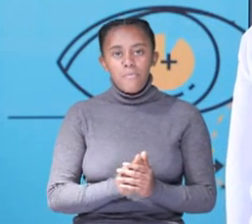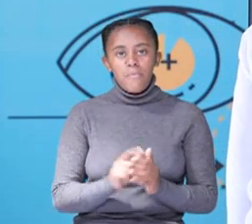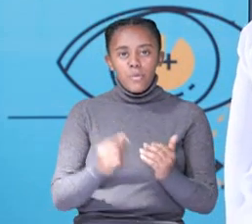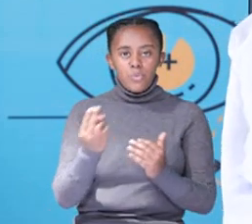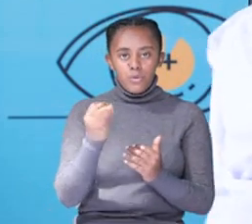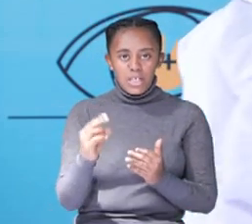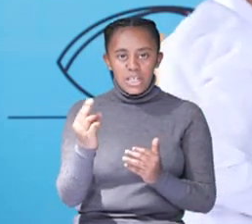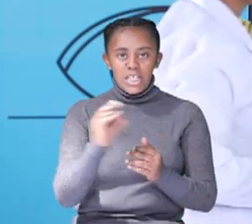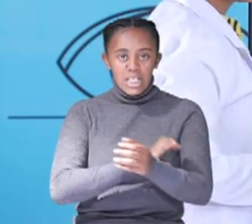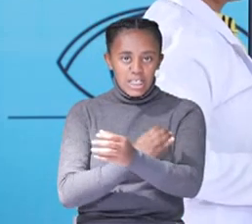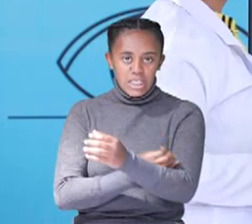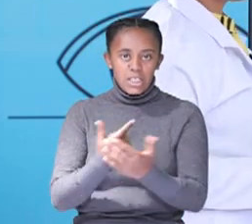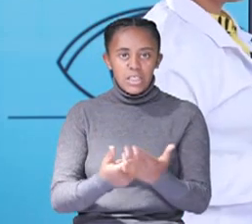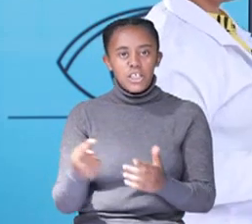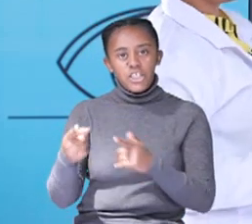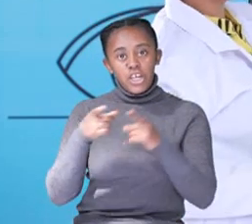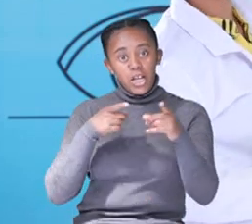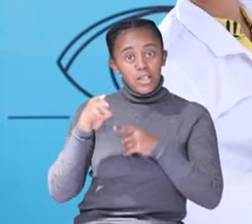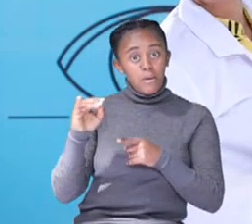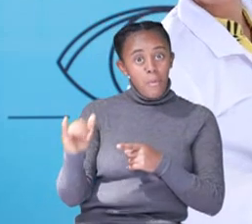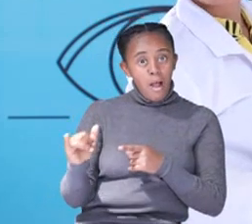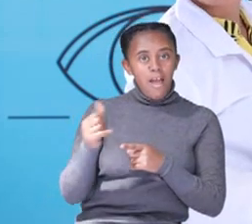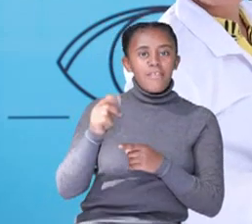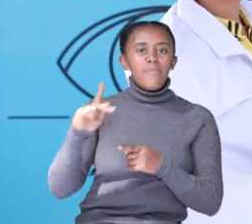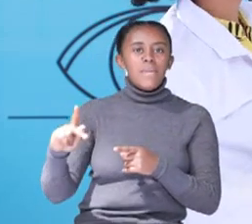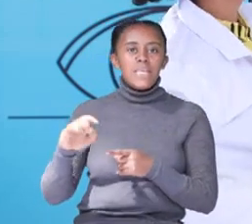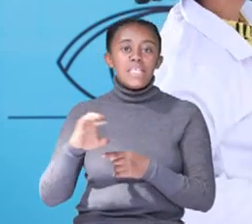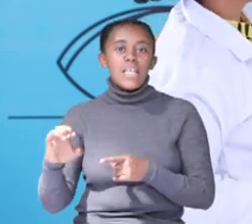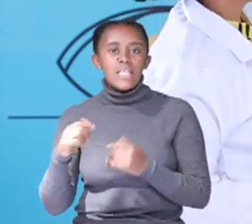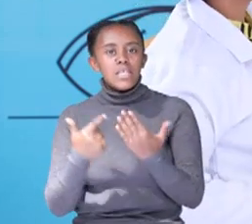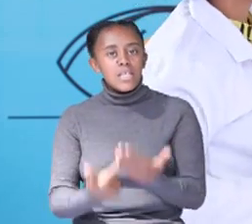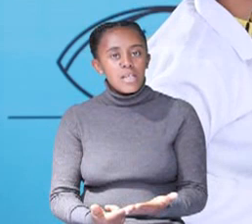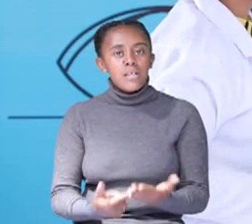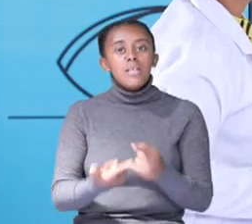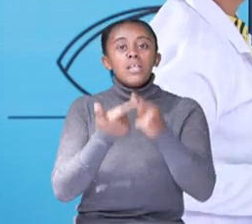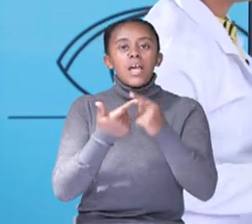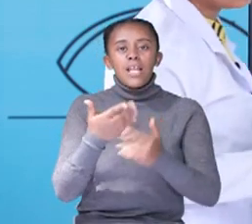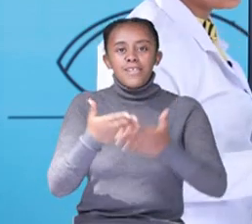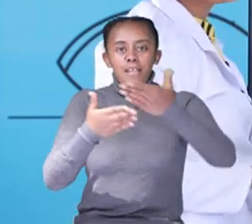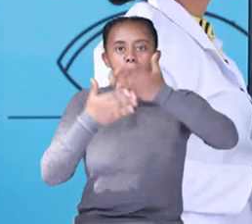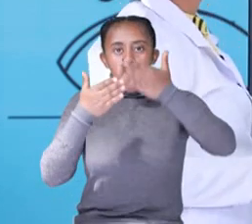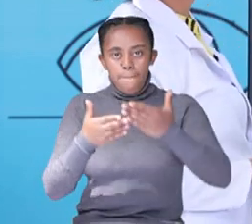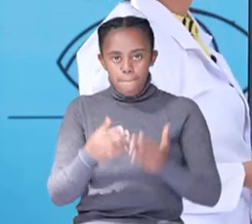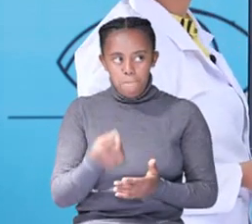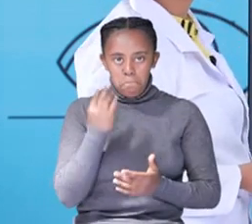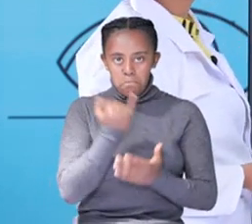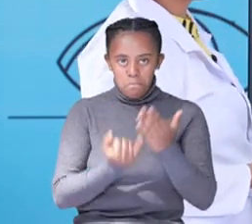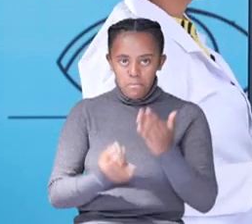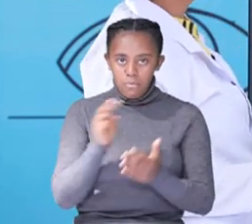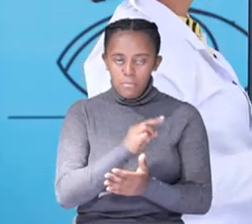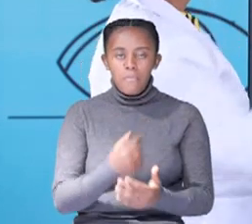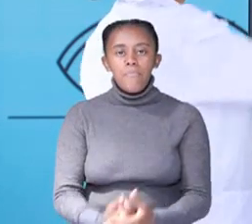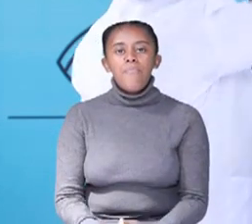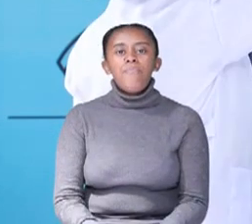energy that is generated by the ATP synthase. This is the second step, the second process